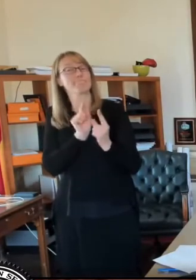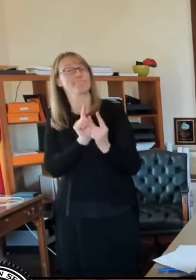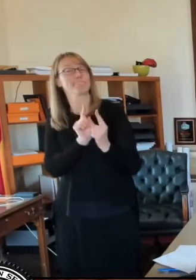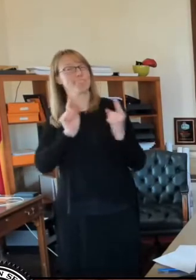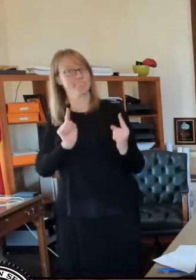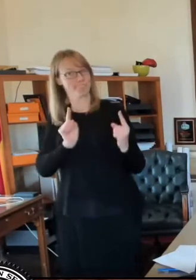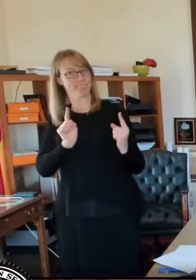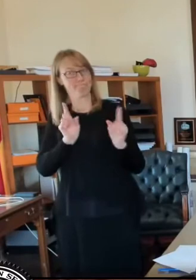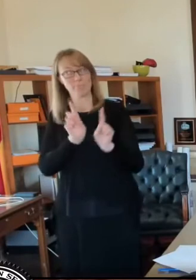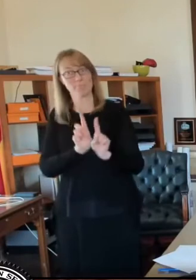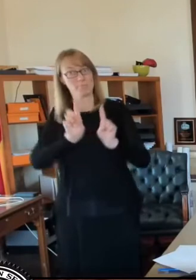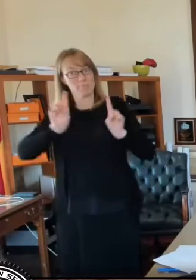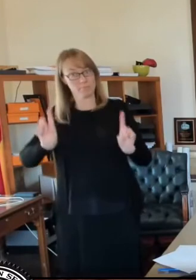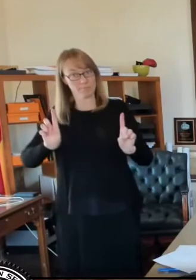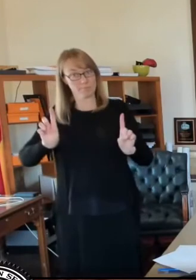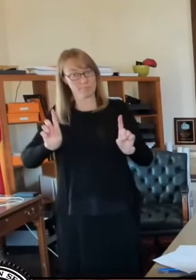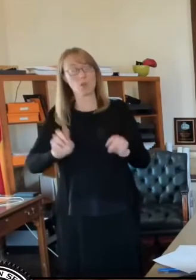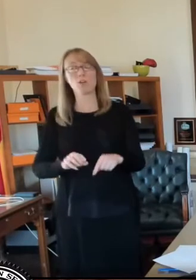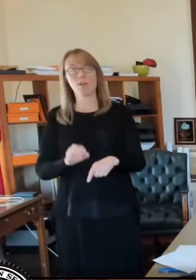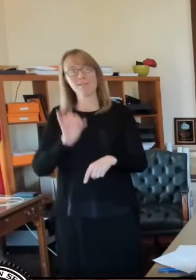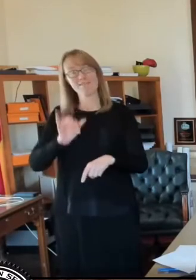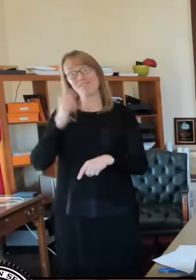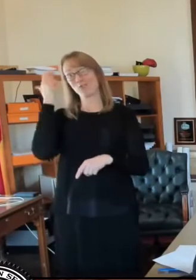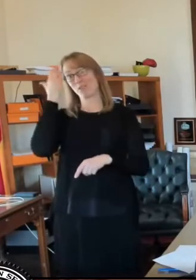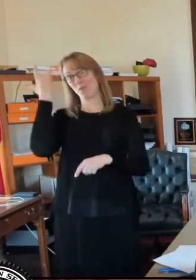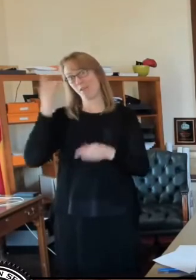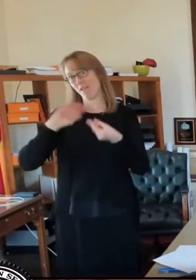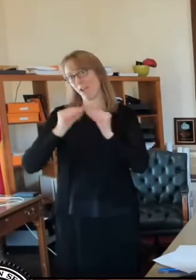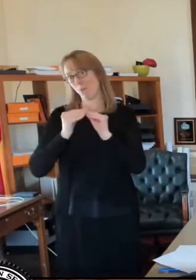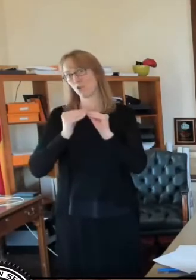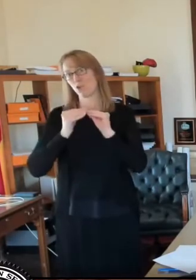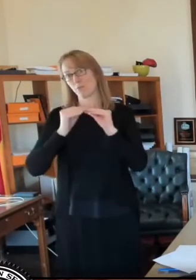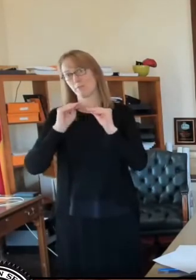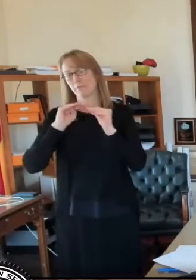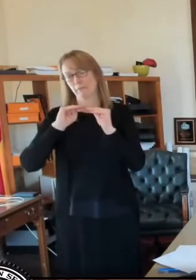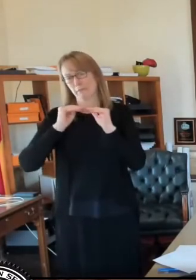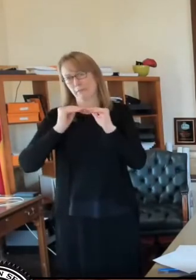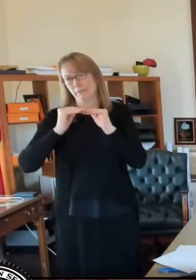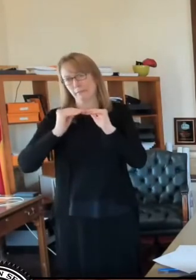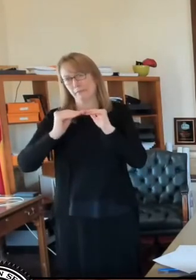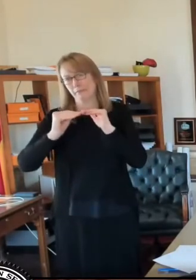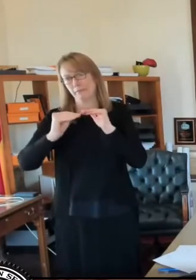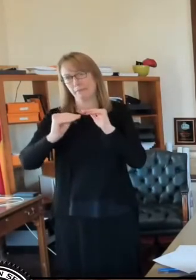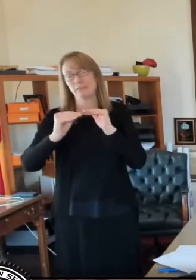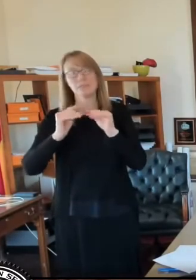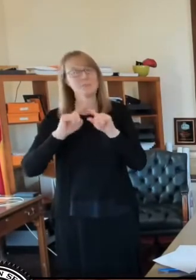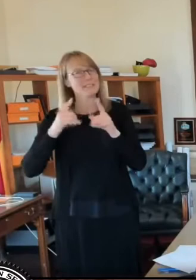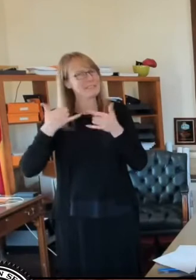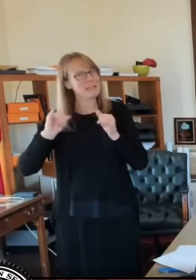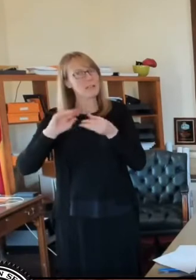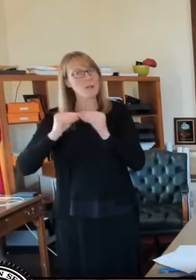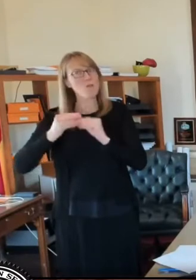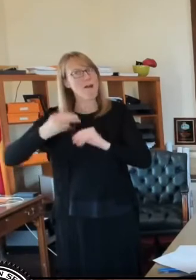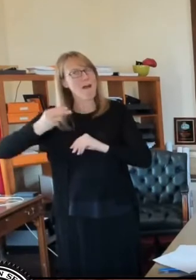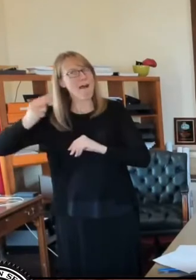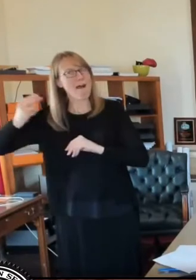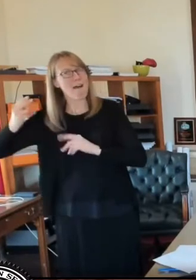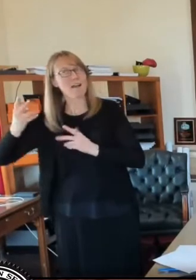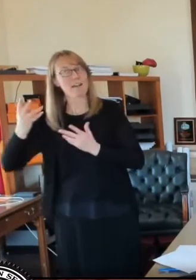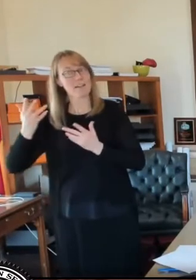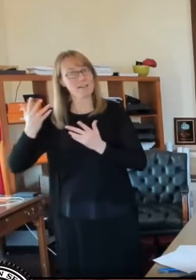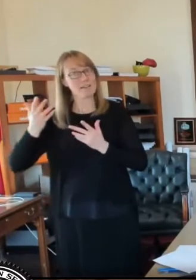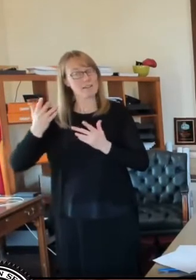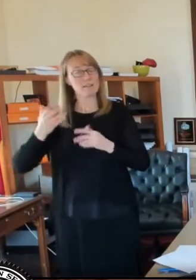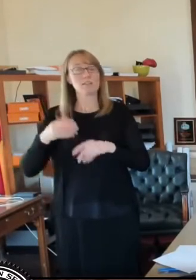they've plateaued at a very high level. So we need to keep up the mitigation